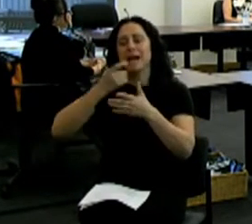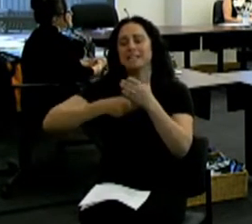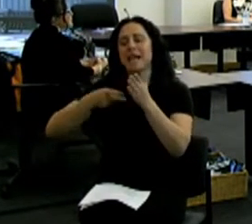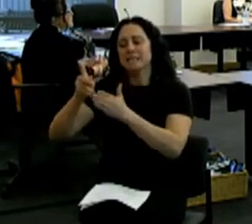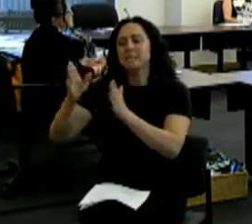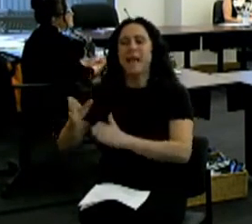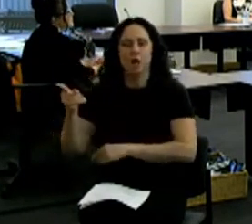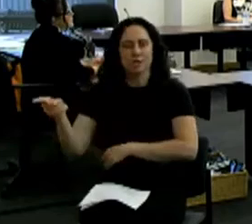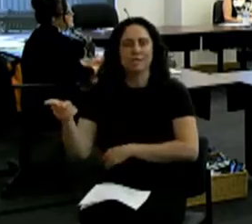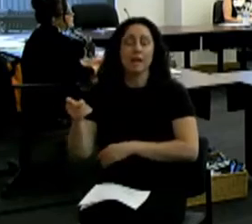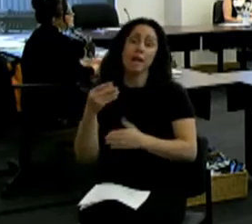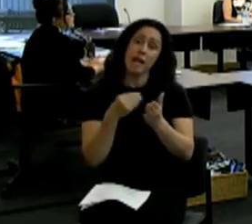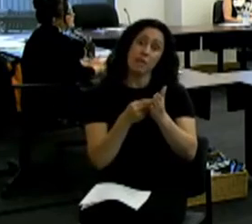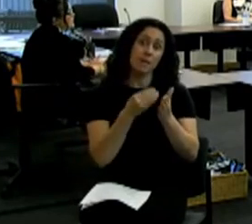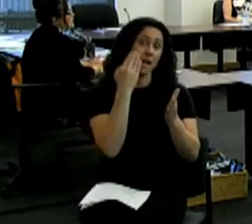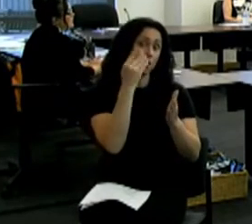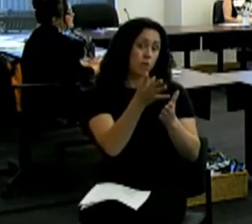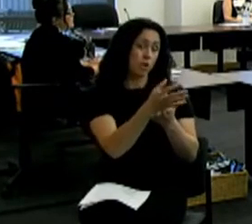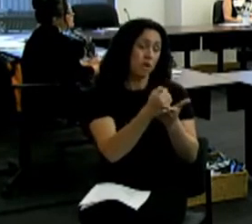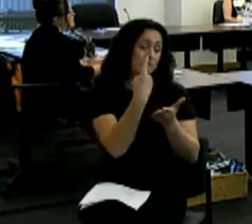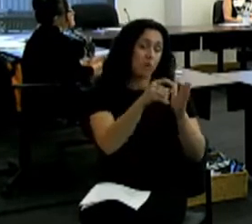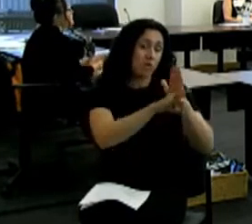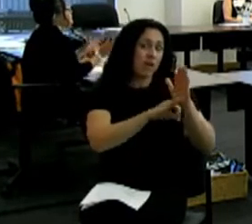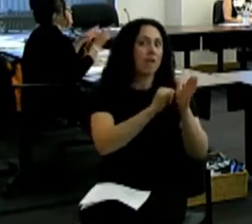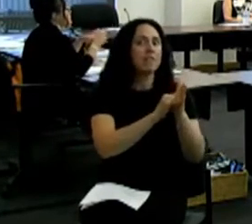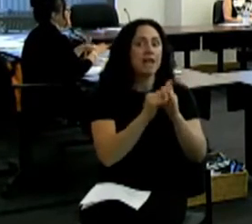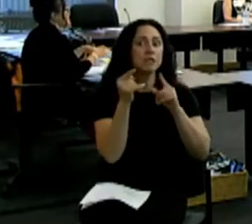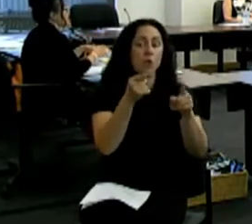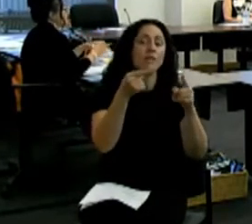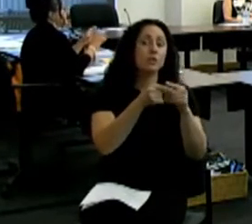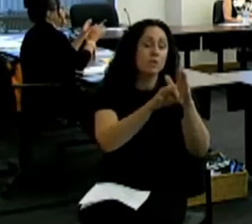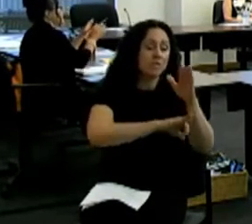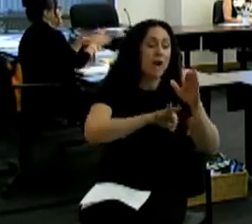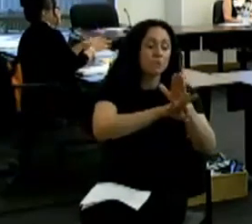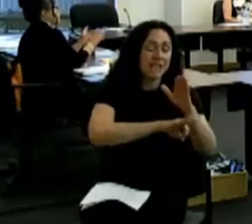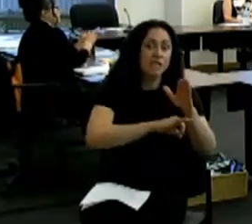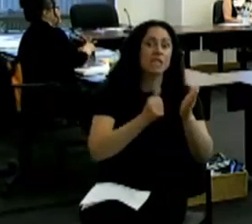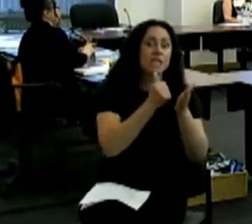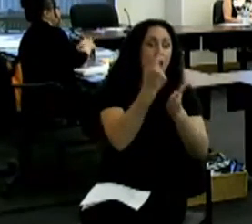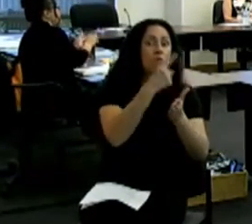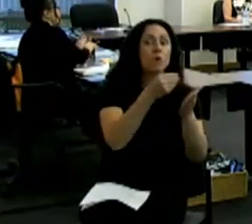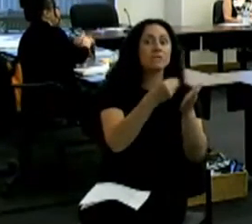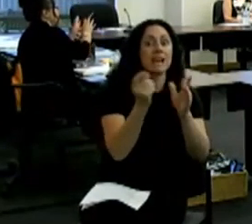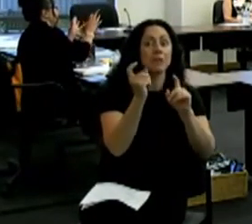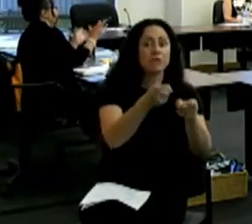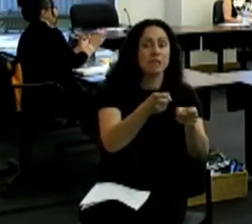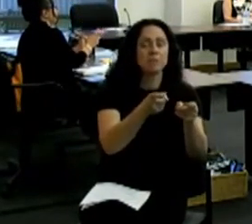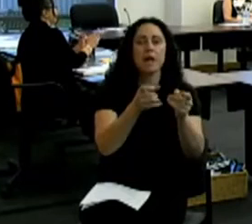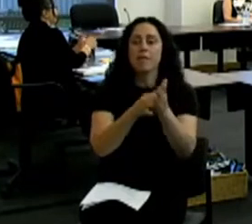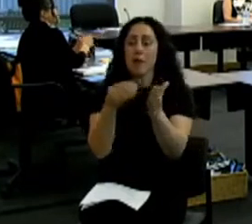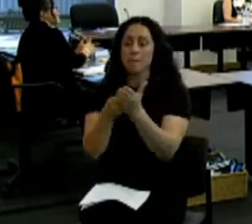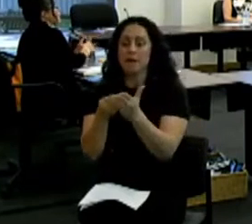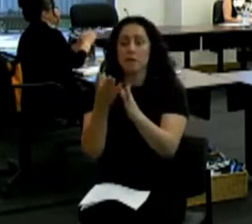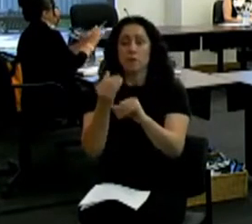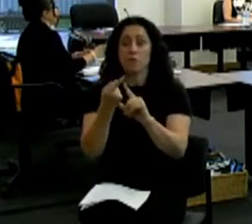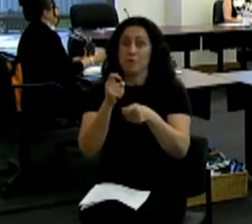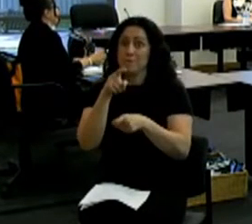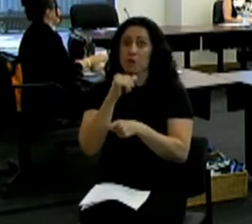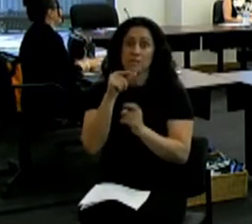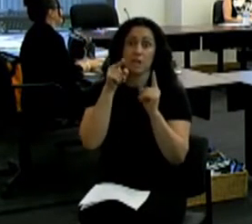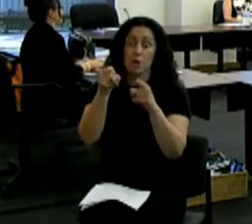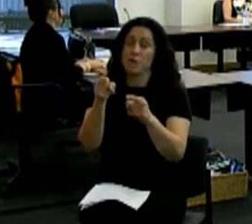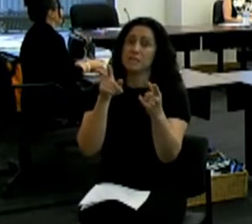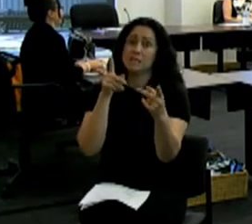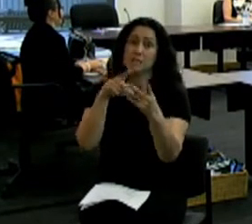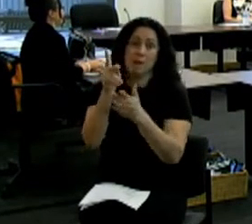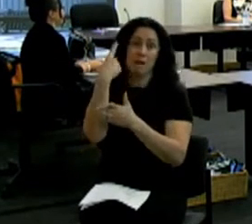Appreciate So, and the money that I know that you raised for the foundation, that's going to the foundation to help for scholarships. That money that you got from there is not going to pay for